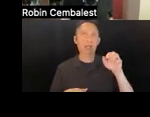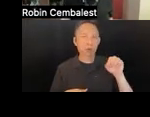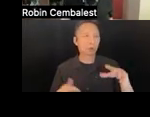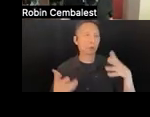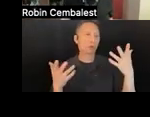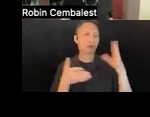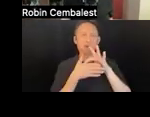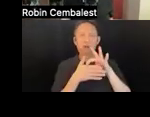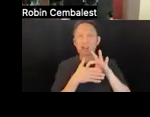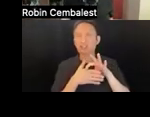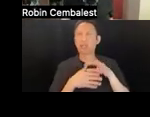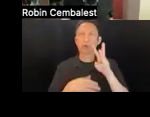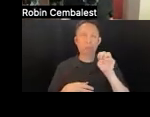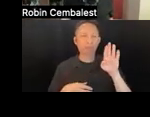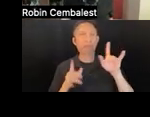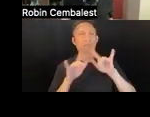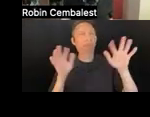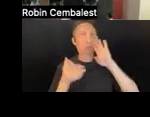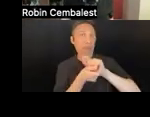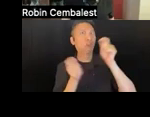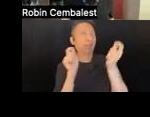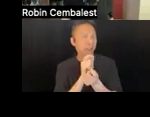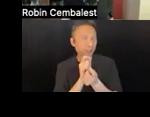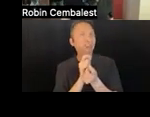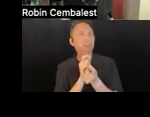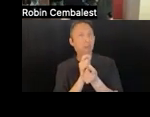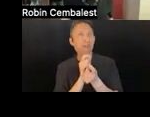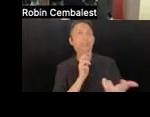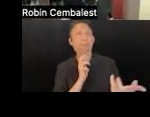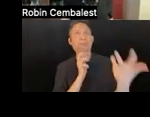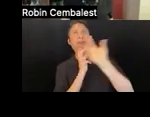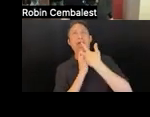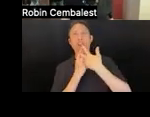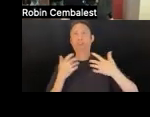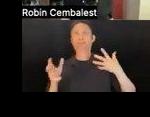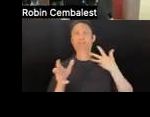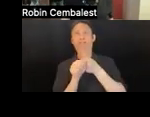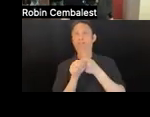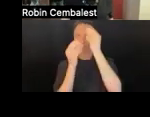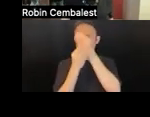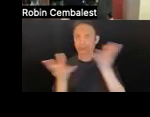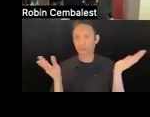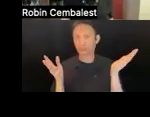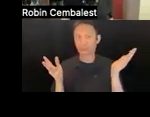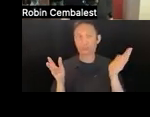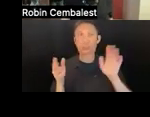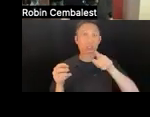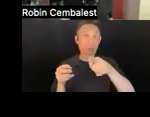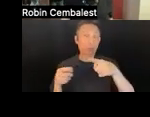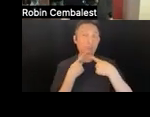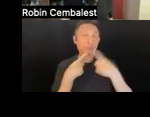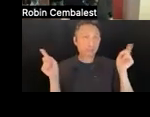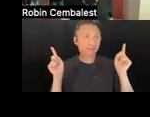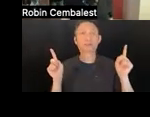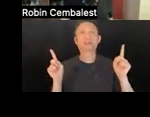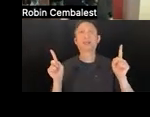I would kind of have a checklist of things ahead of time because once you do announce your show or program and a press release goes